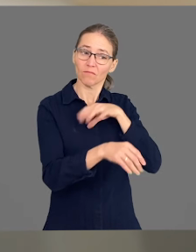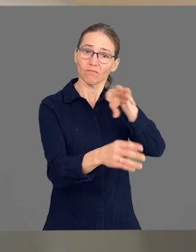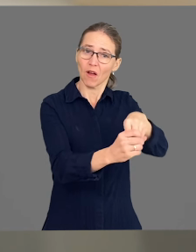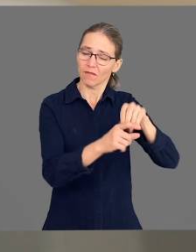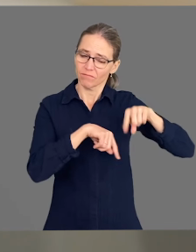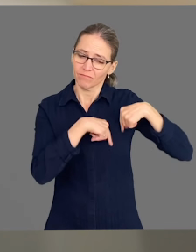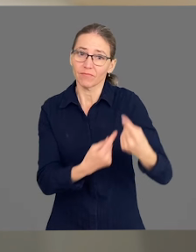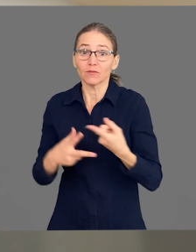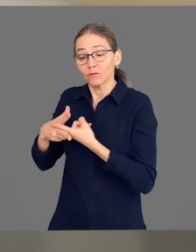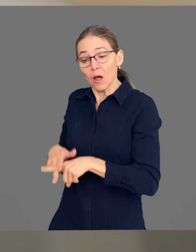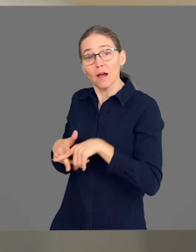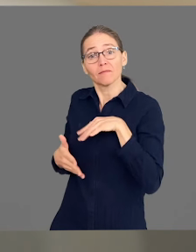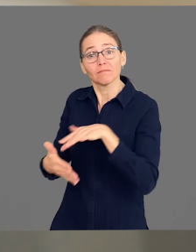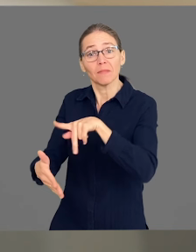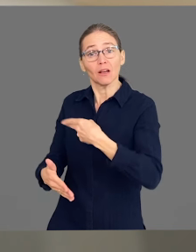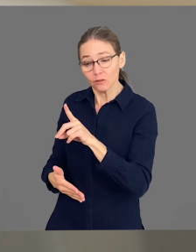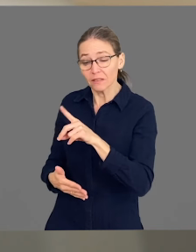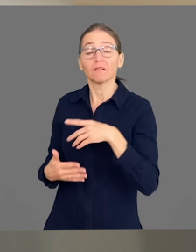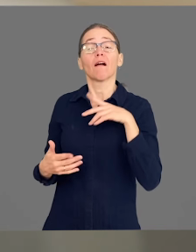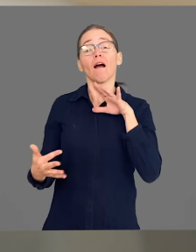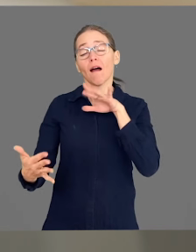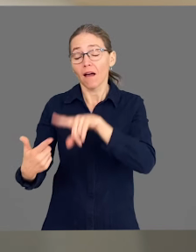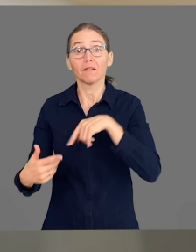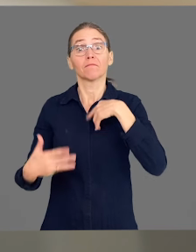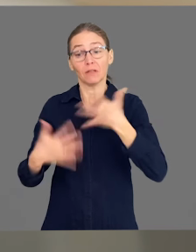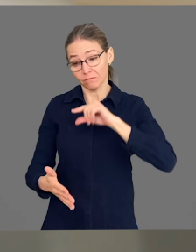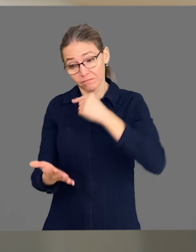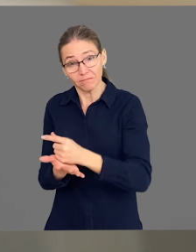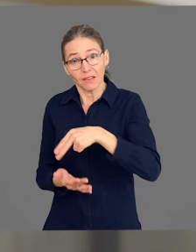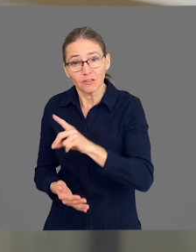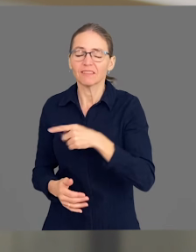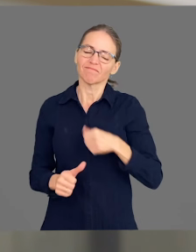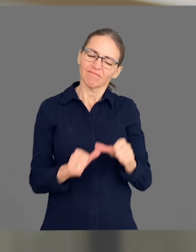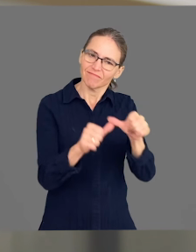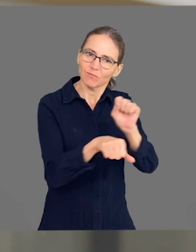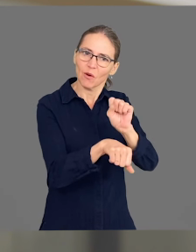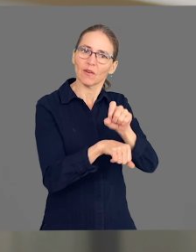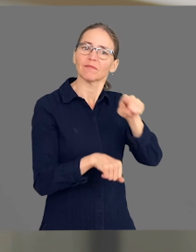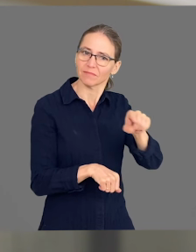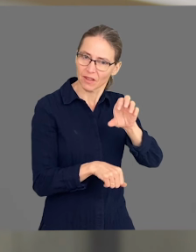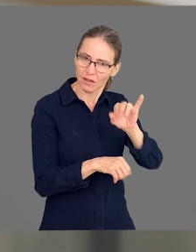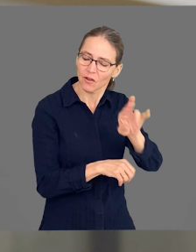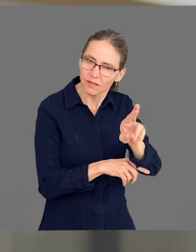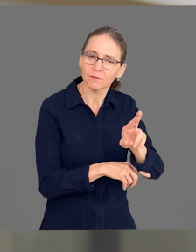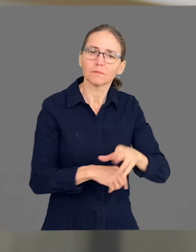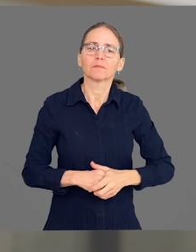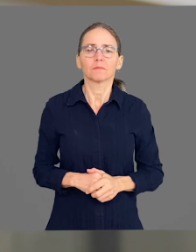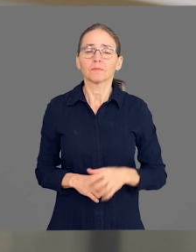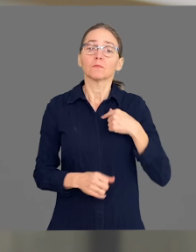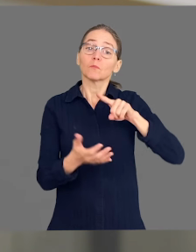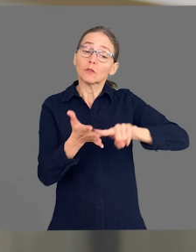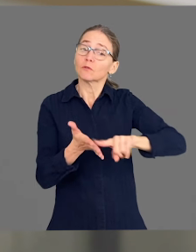I'm now a researcher and a clinician working within the CRIR as well. So my interest in research on braille and